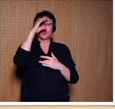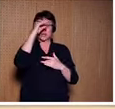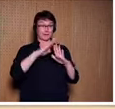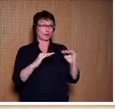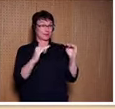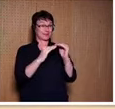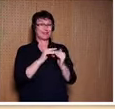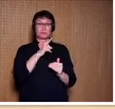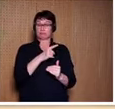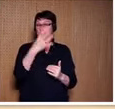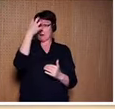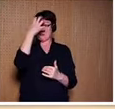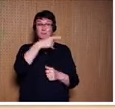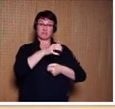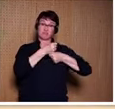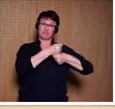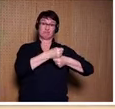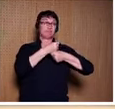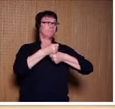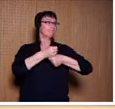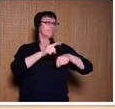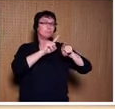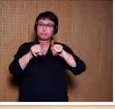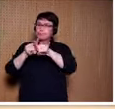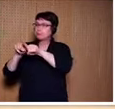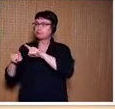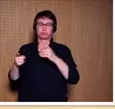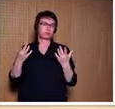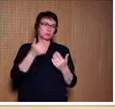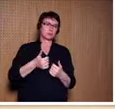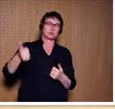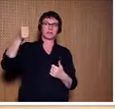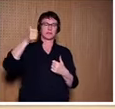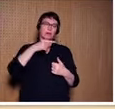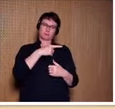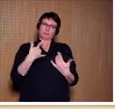in various national and international senior roles. Welcome, Her Excellency.